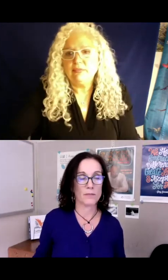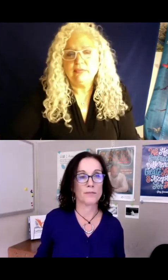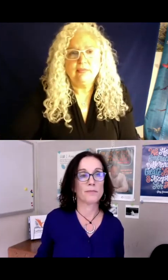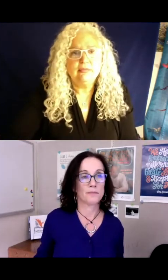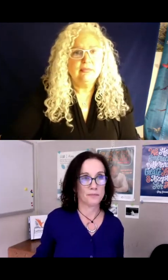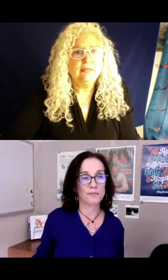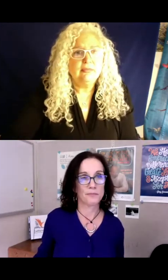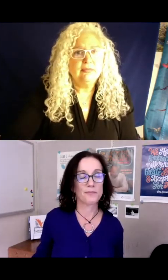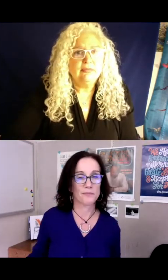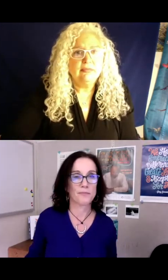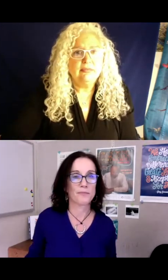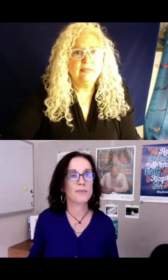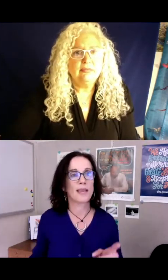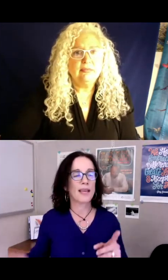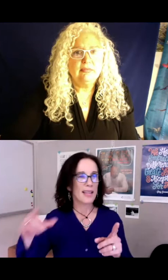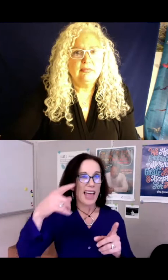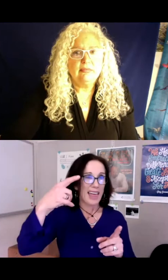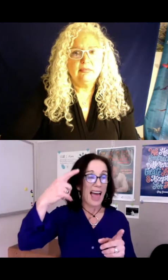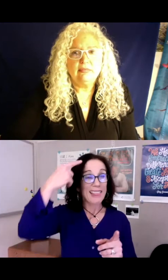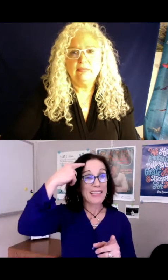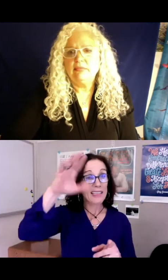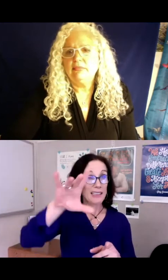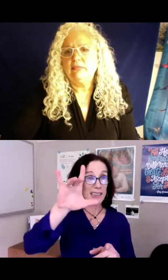about different school placements.